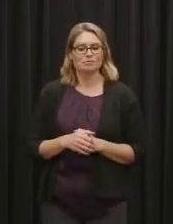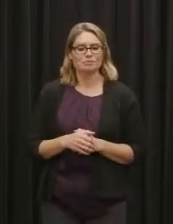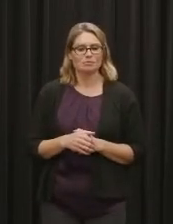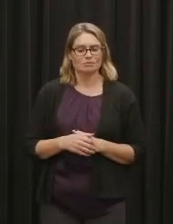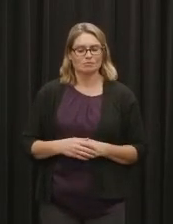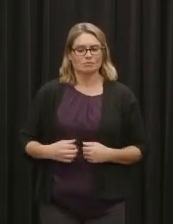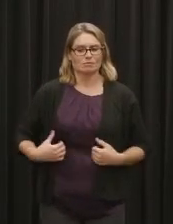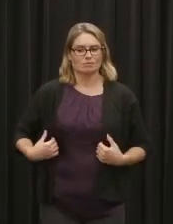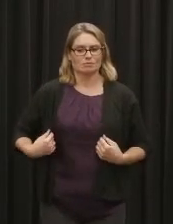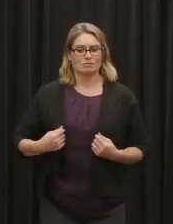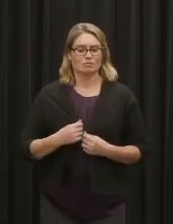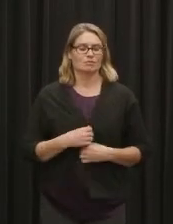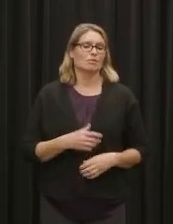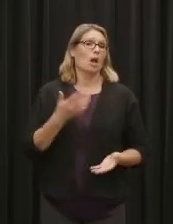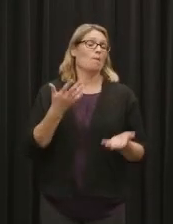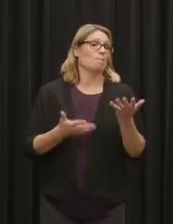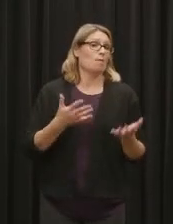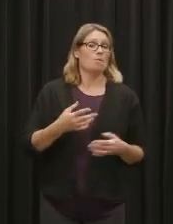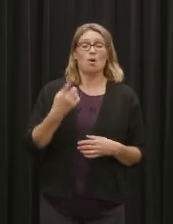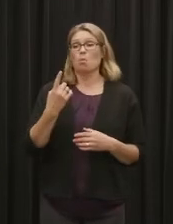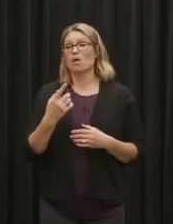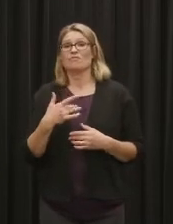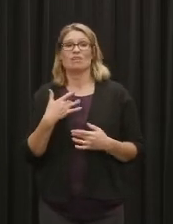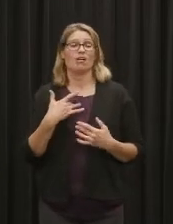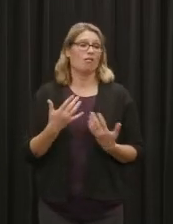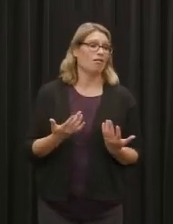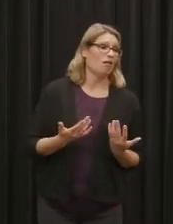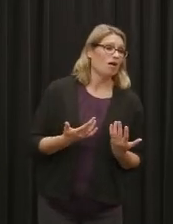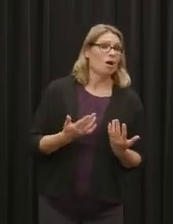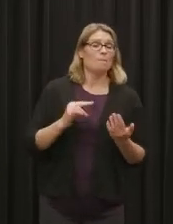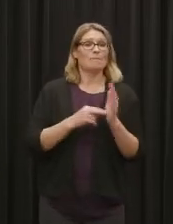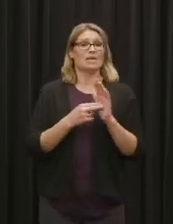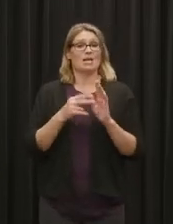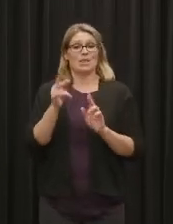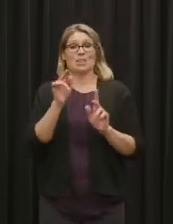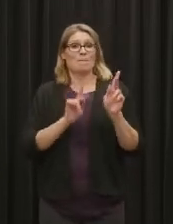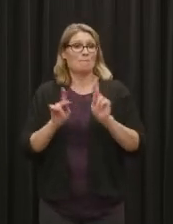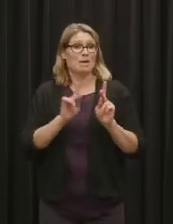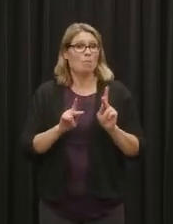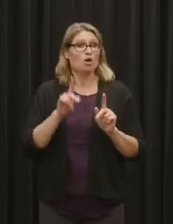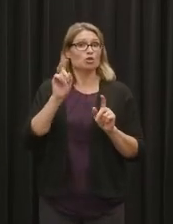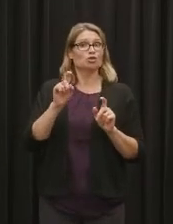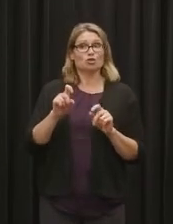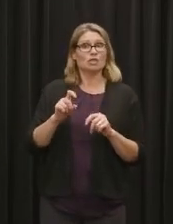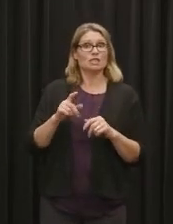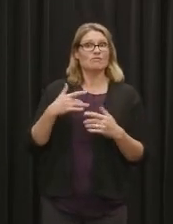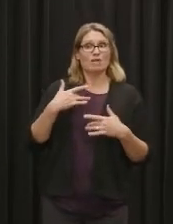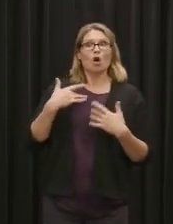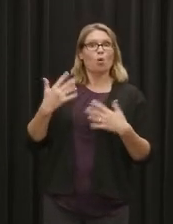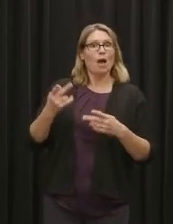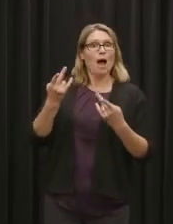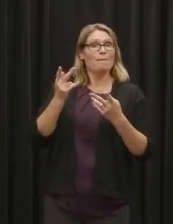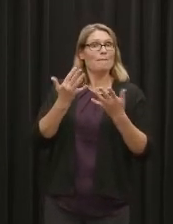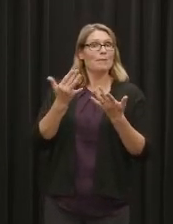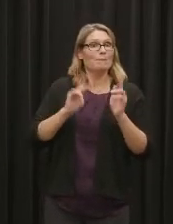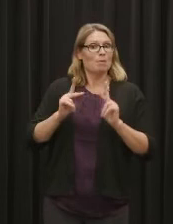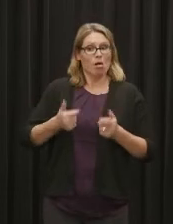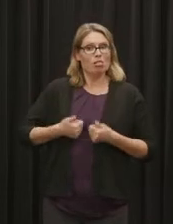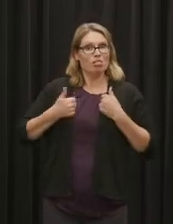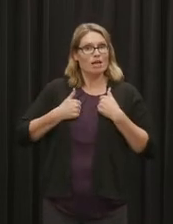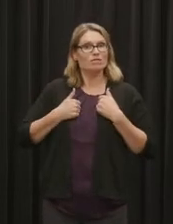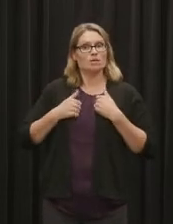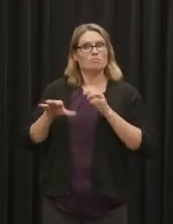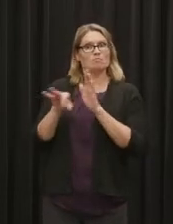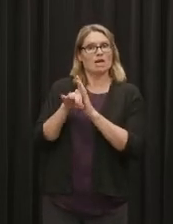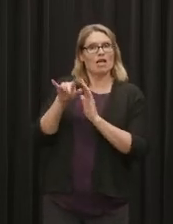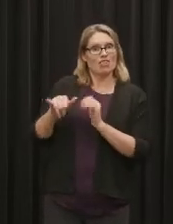Now, one could argue that population density should be a factor in consideration here. But